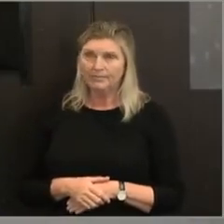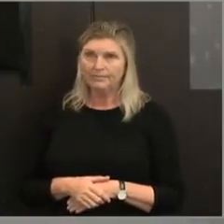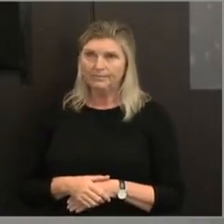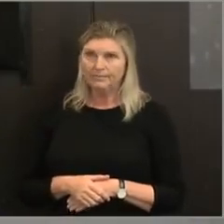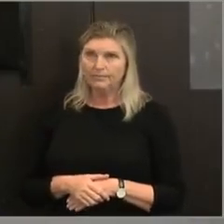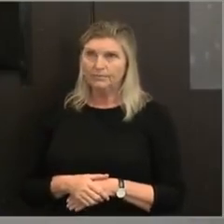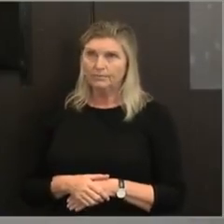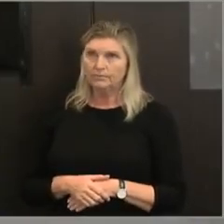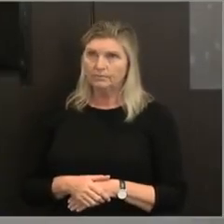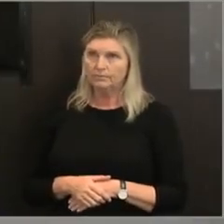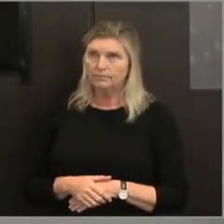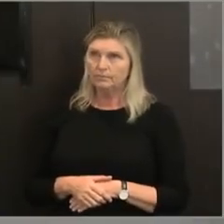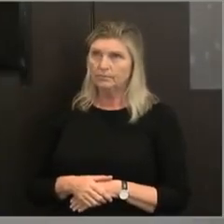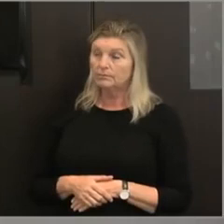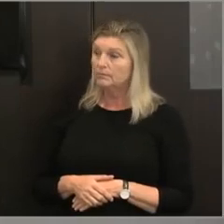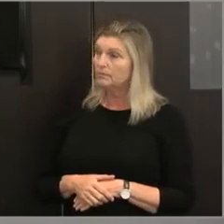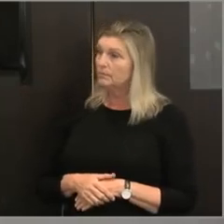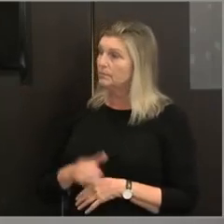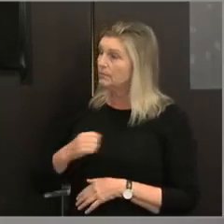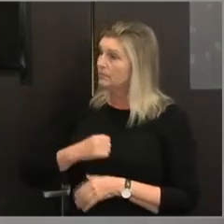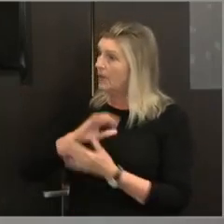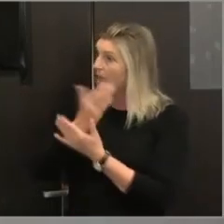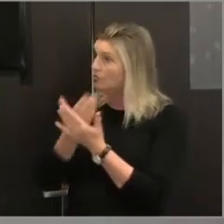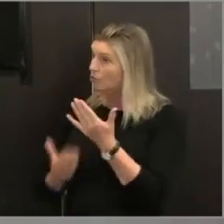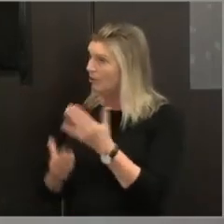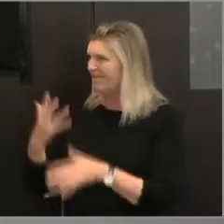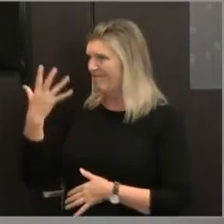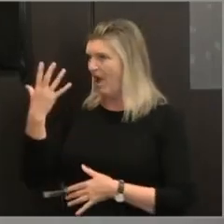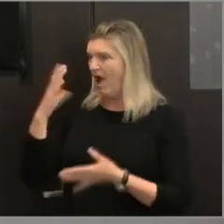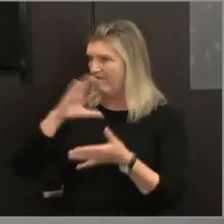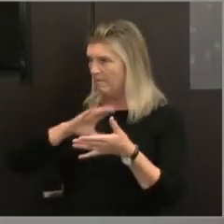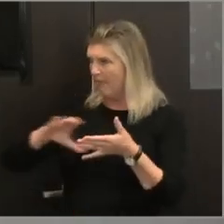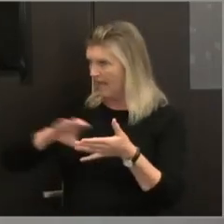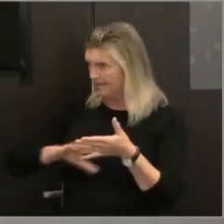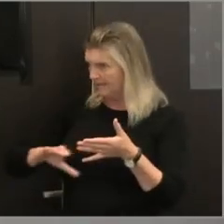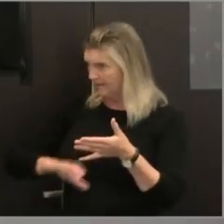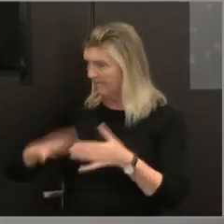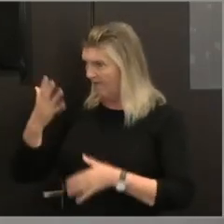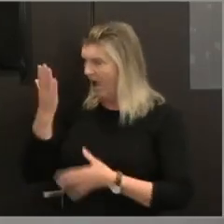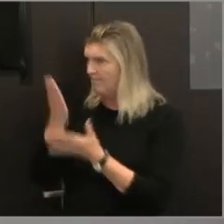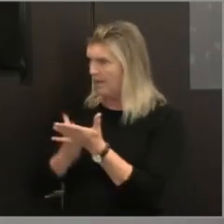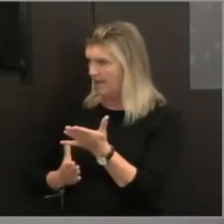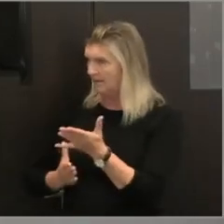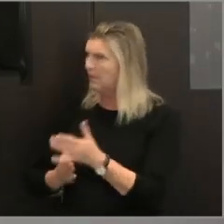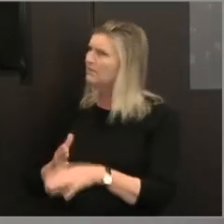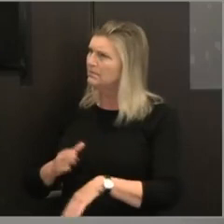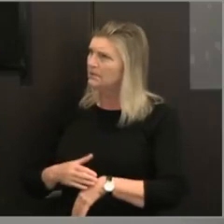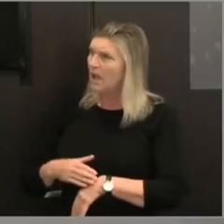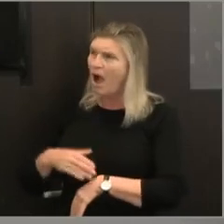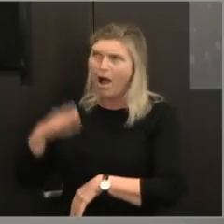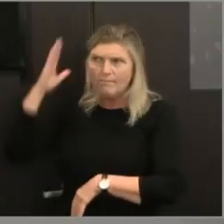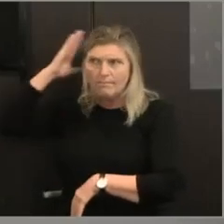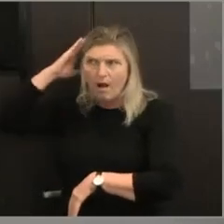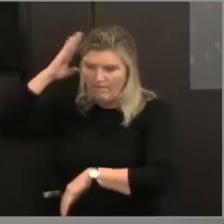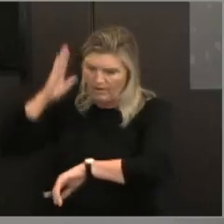The brief has 5 parts, and because I'm mindful of the time, I'll try and condense